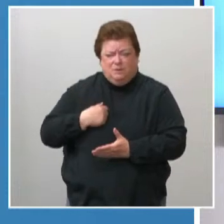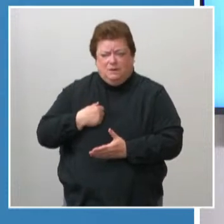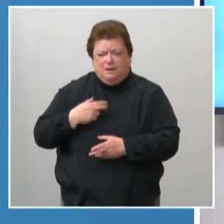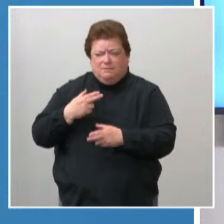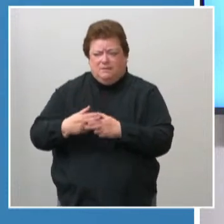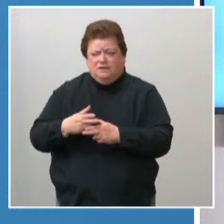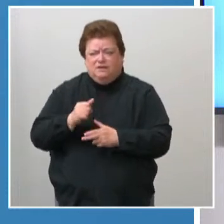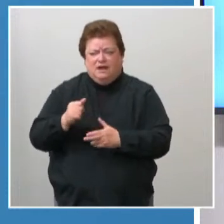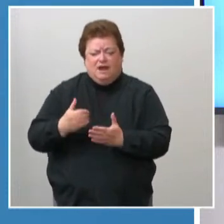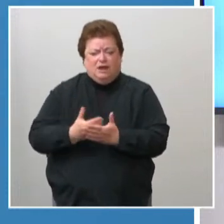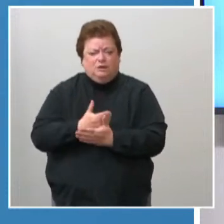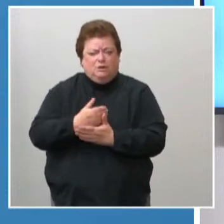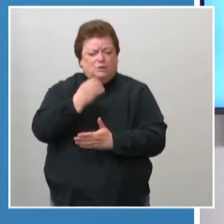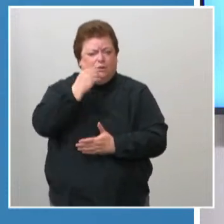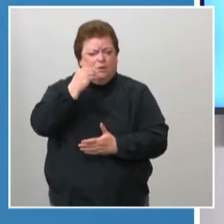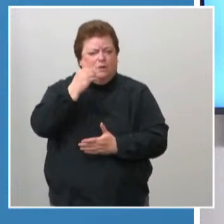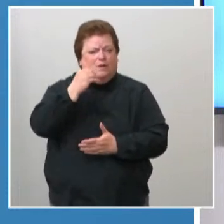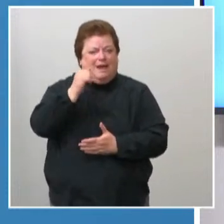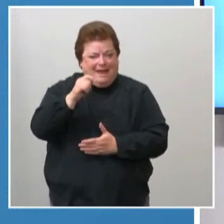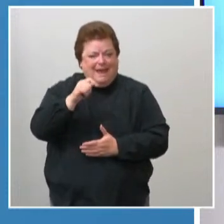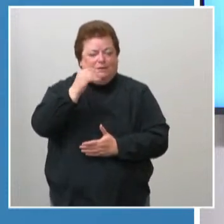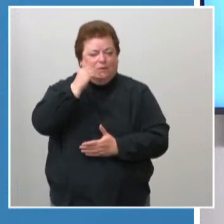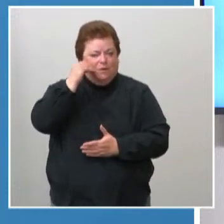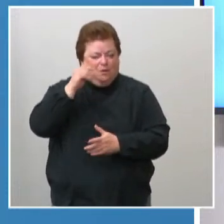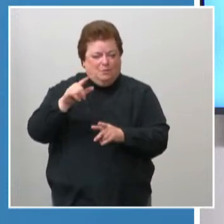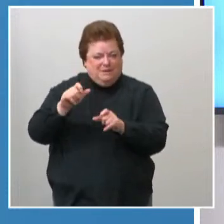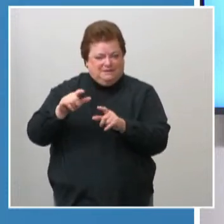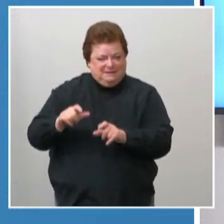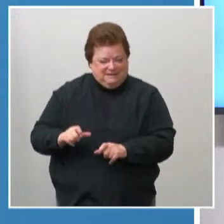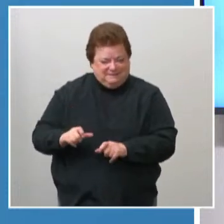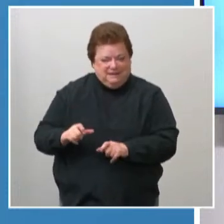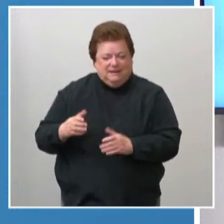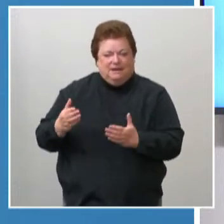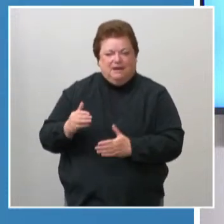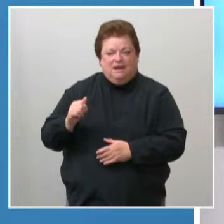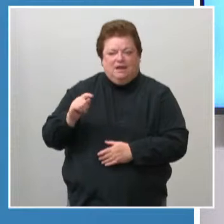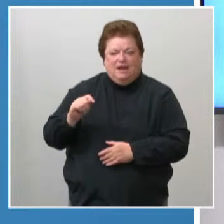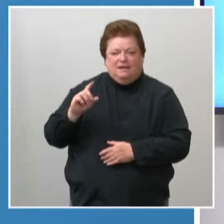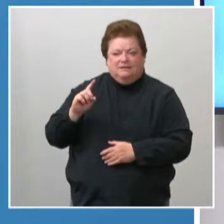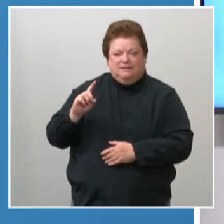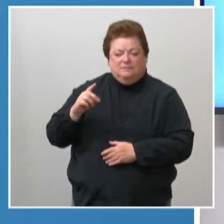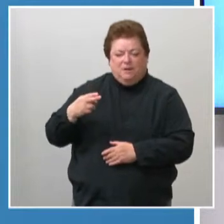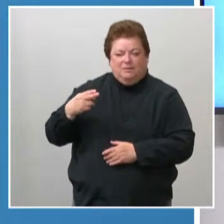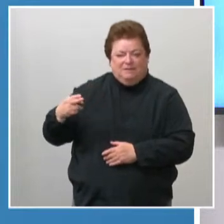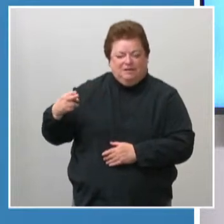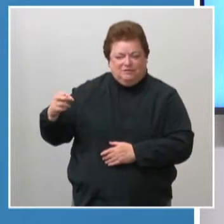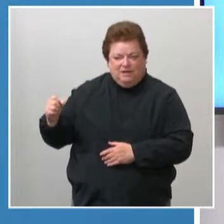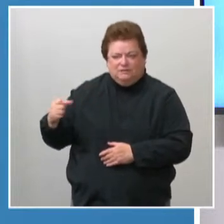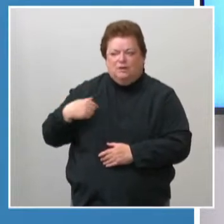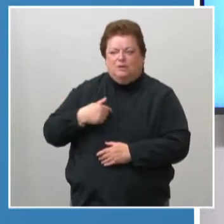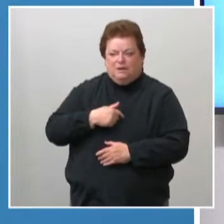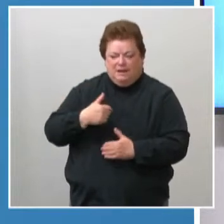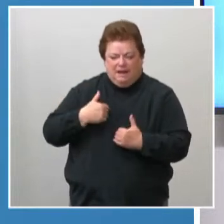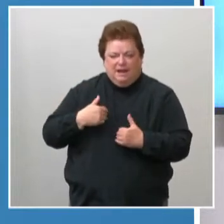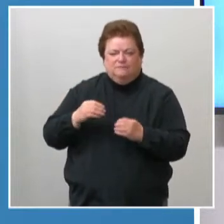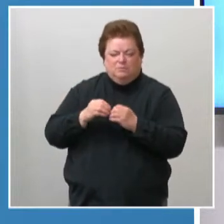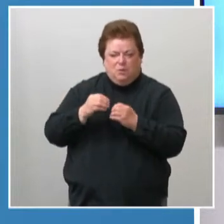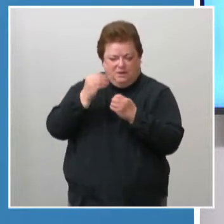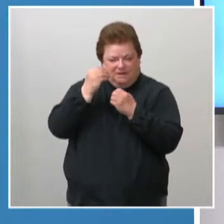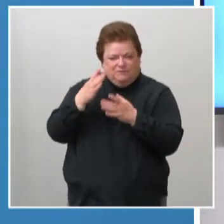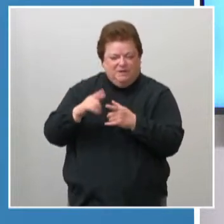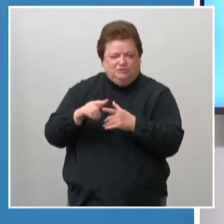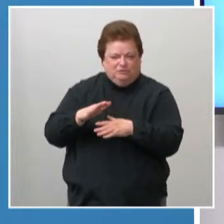new at-home testing initiative from the Nebraska Department of Health and Human Services, and we have more information to share